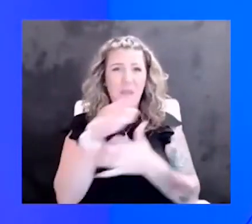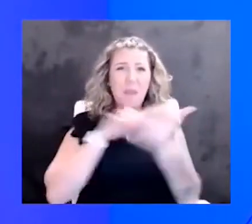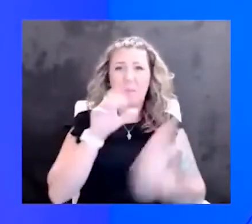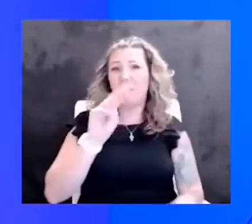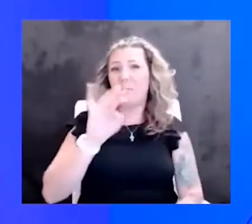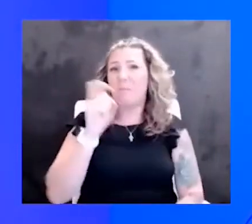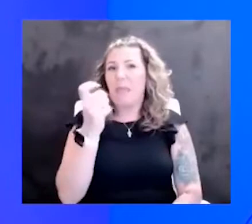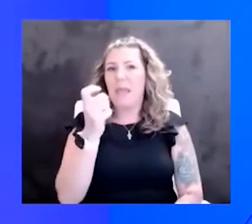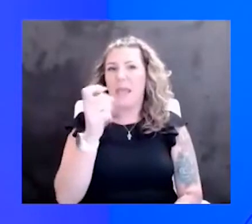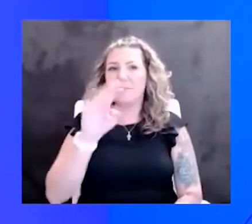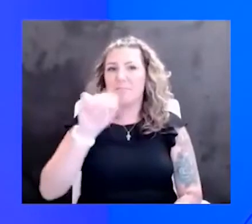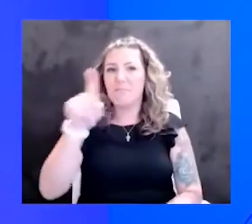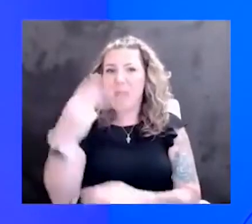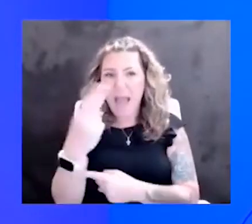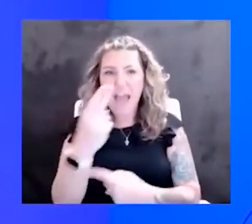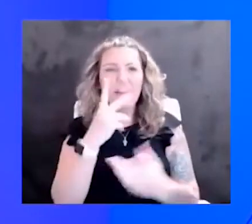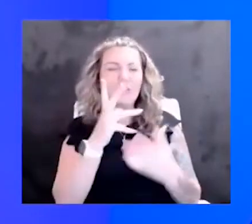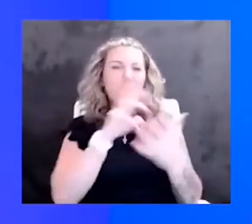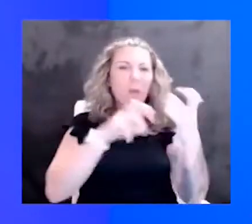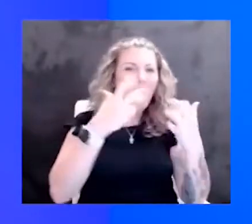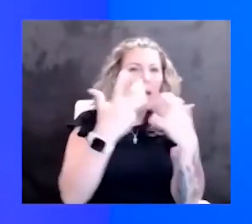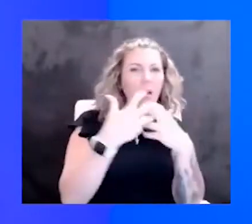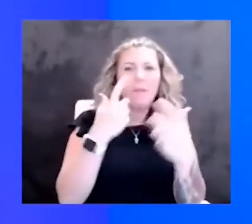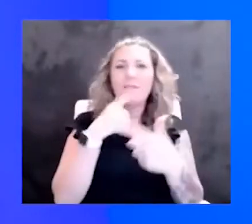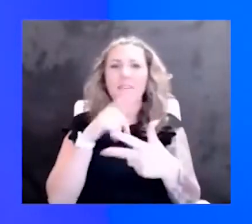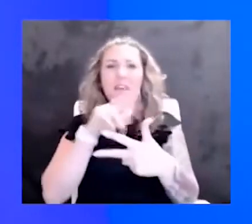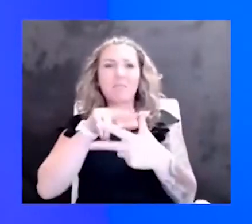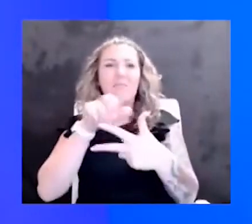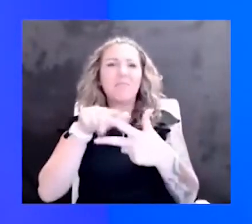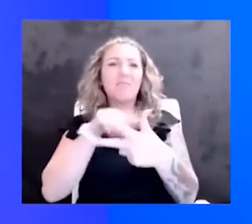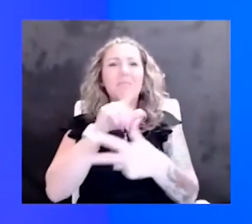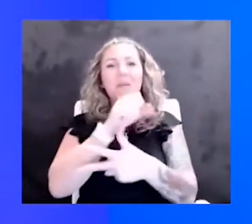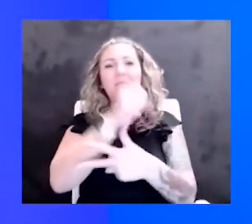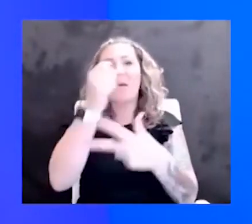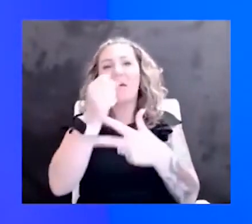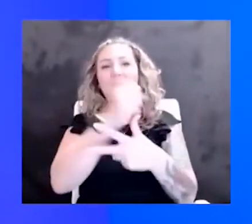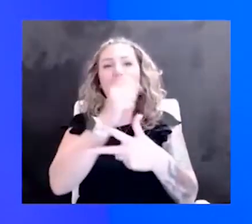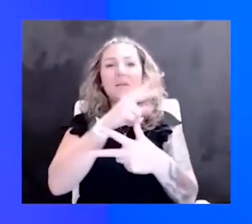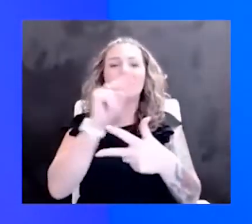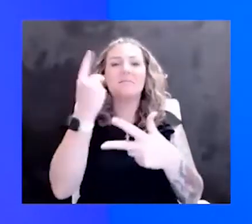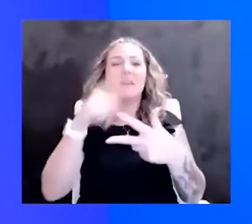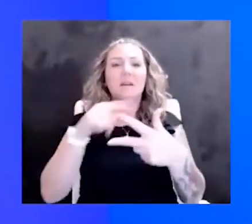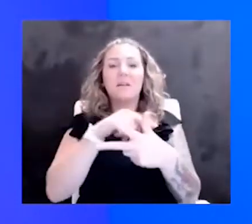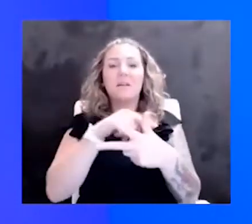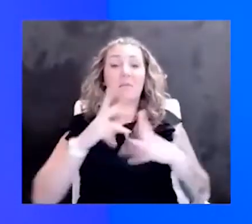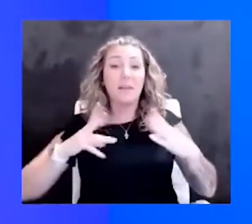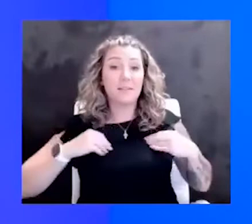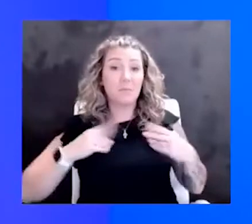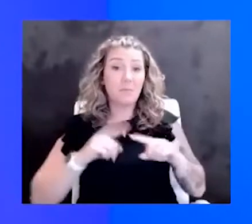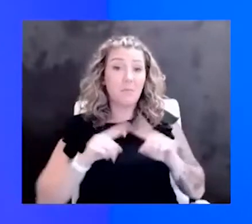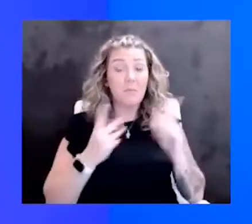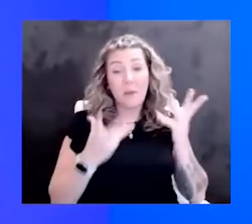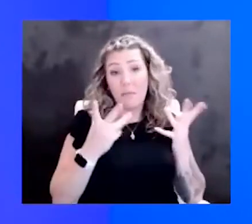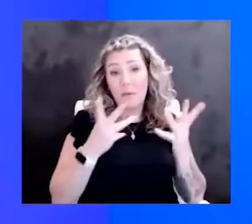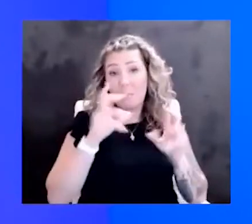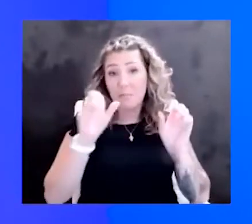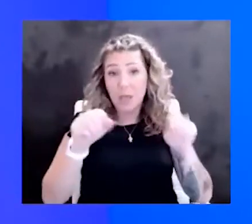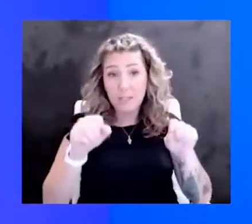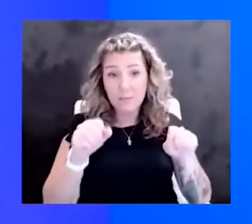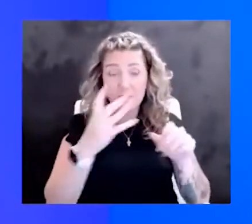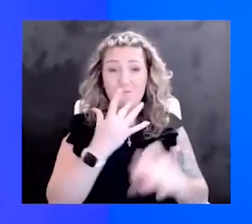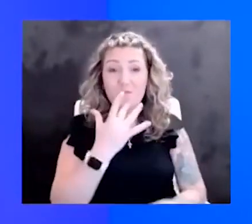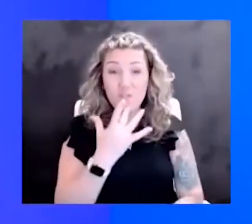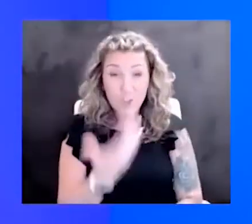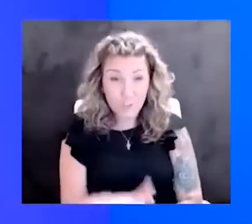kind and the second one of a different kind, I think will probably not only be acceptable, but might possibly even be preferred. But I